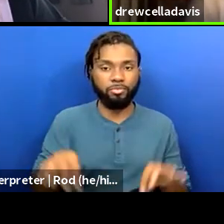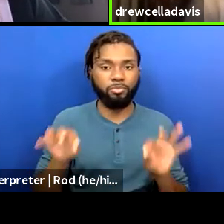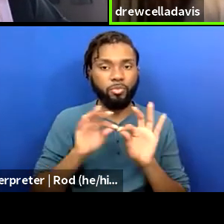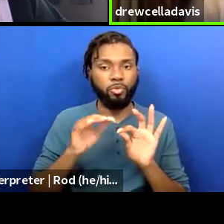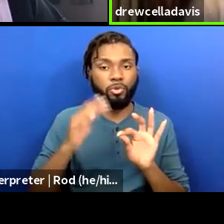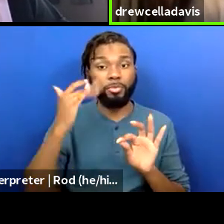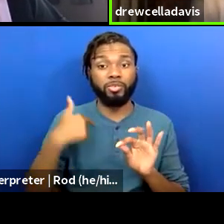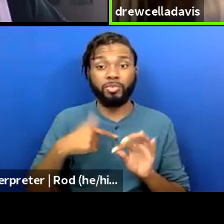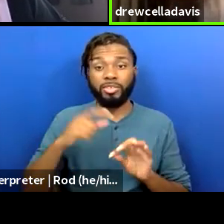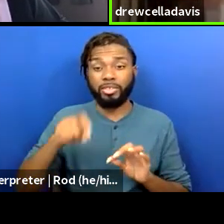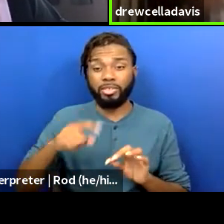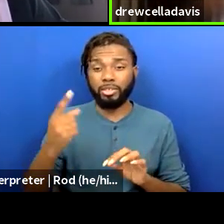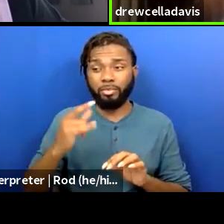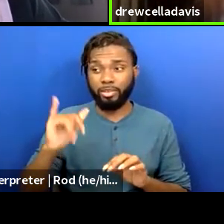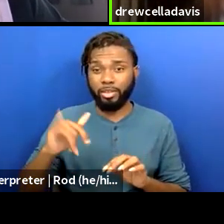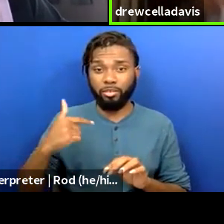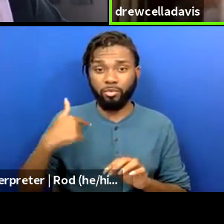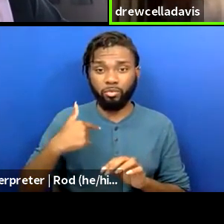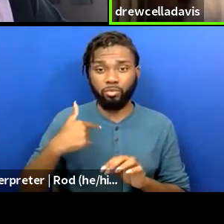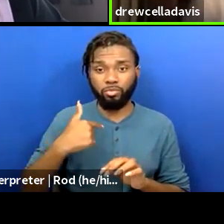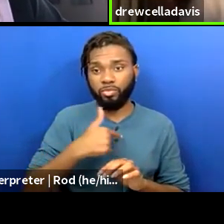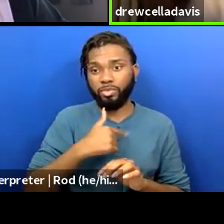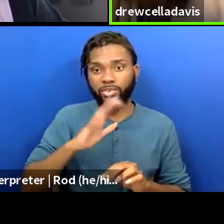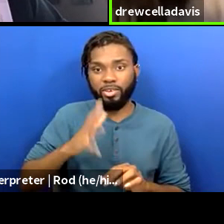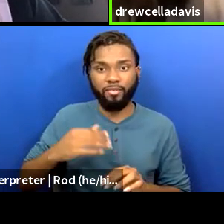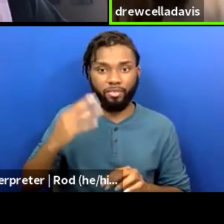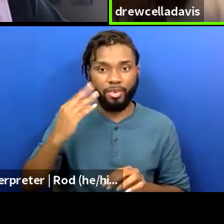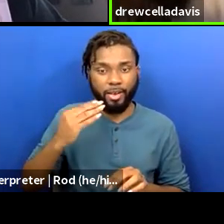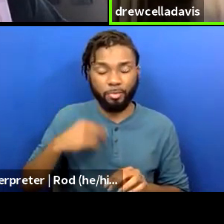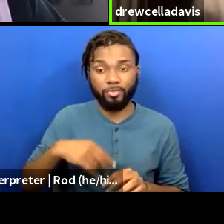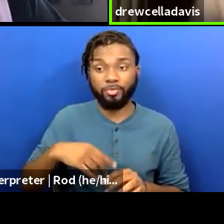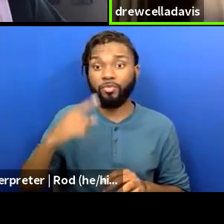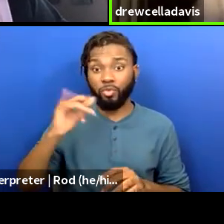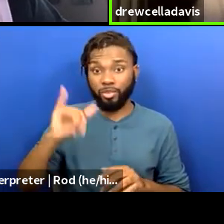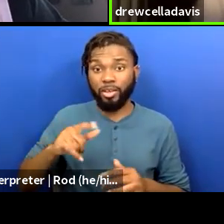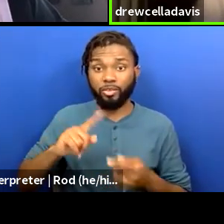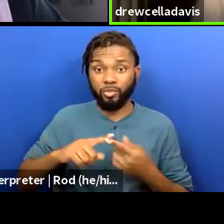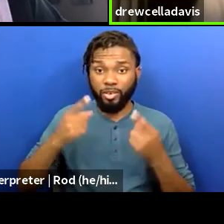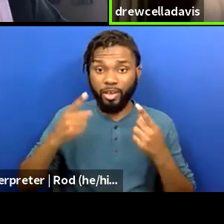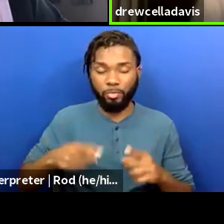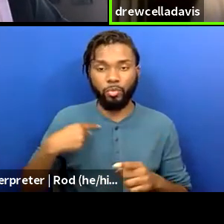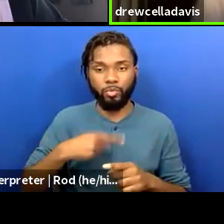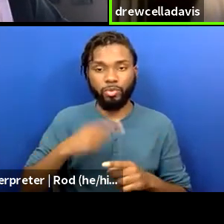never happened. So in order for it to happen, I think we need to transform.